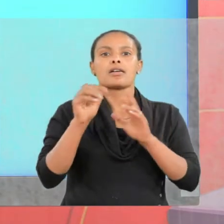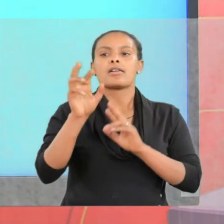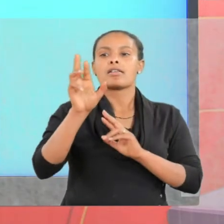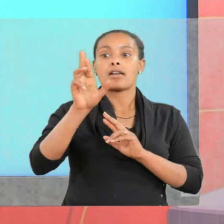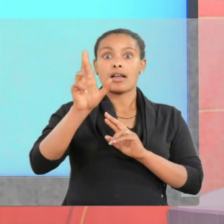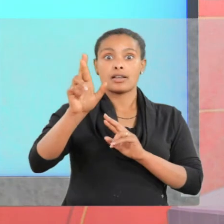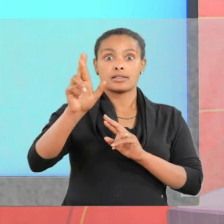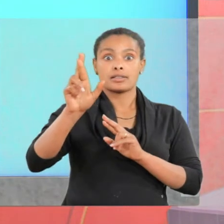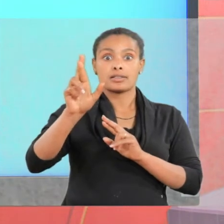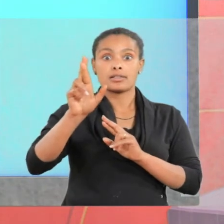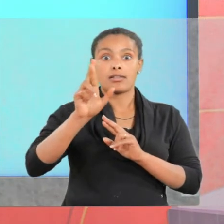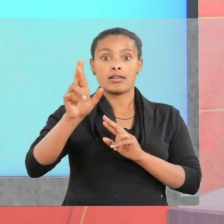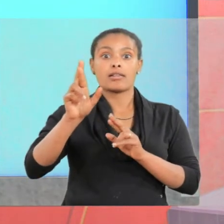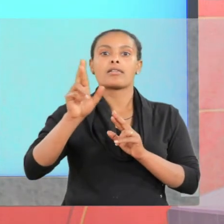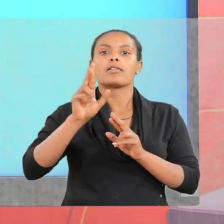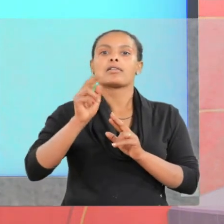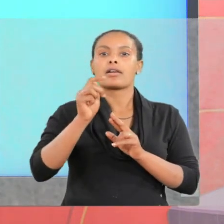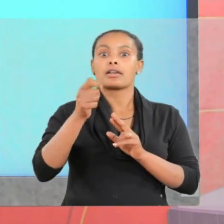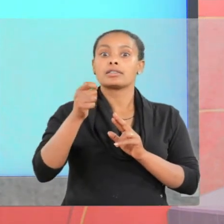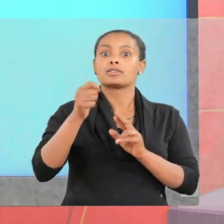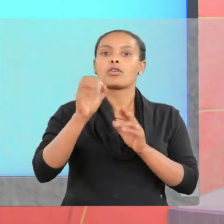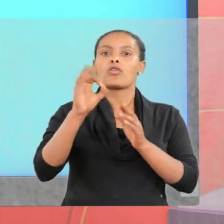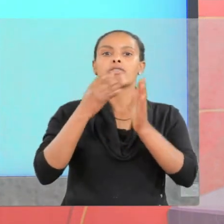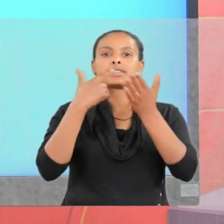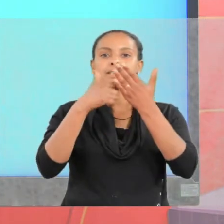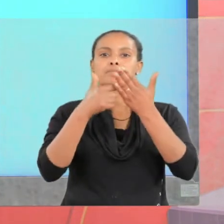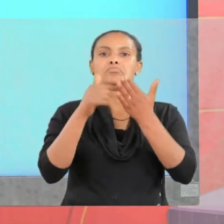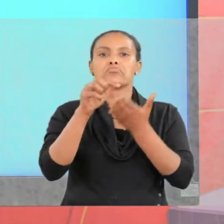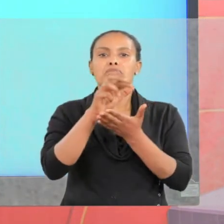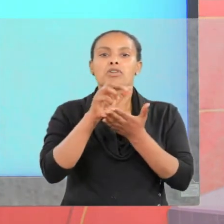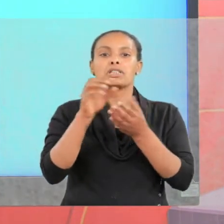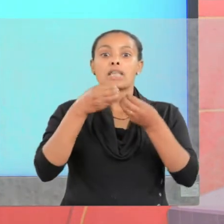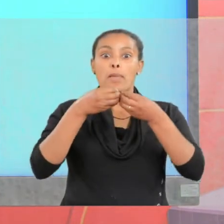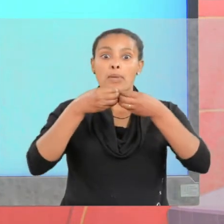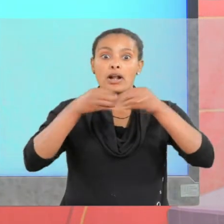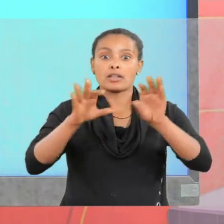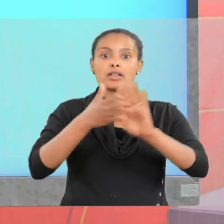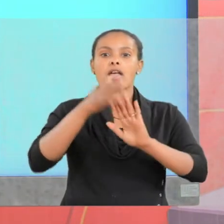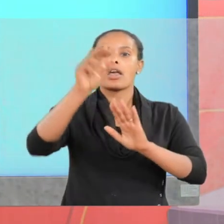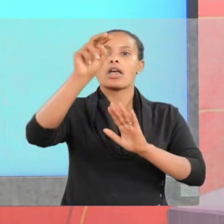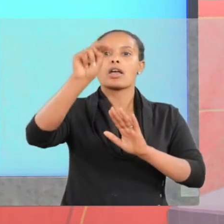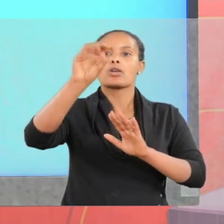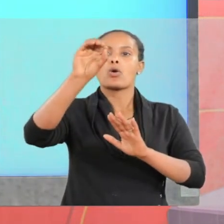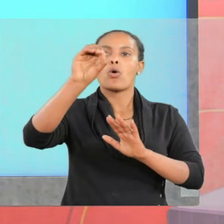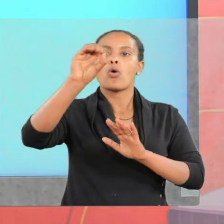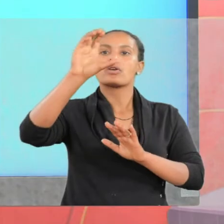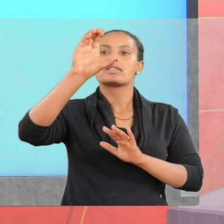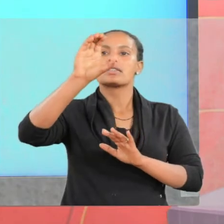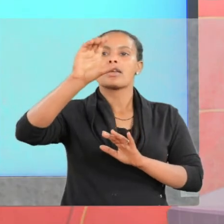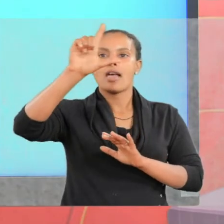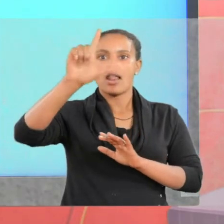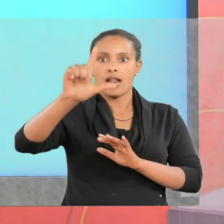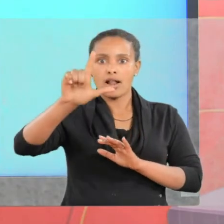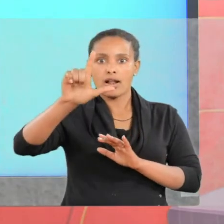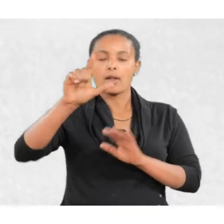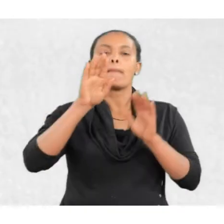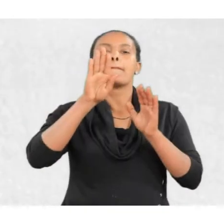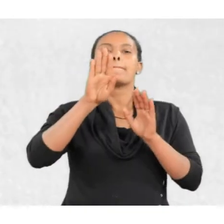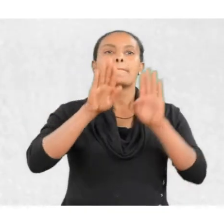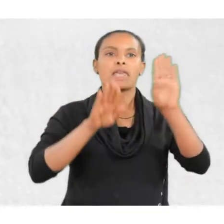rates of this reaction in terms of disappearance of NOCl.